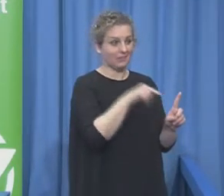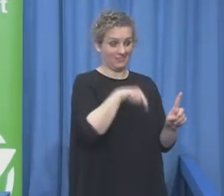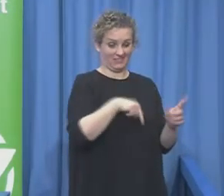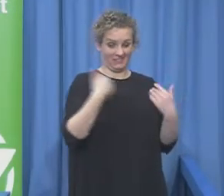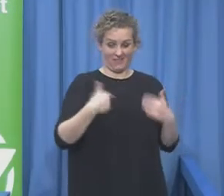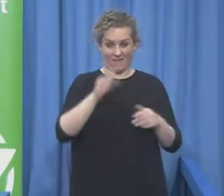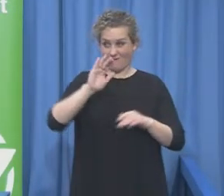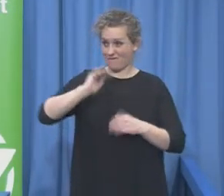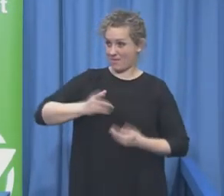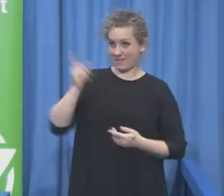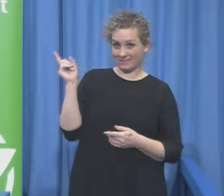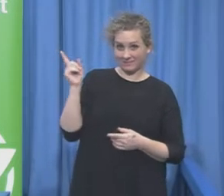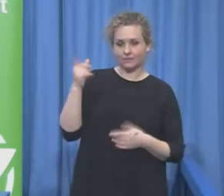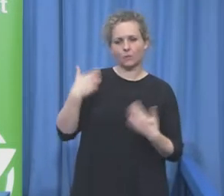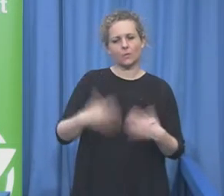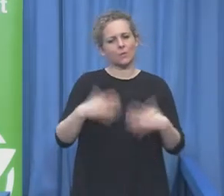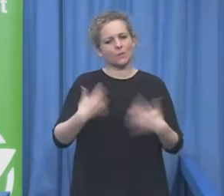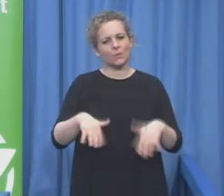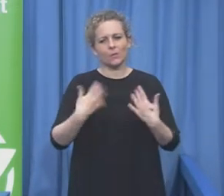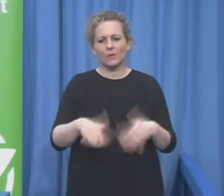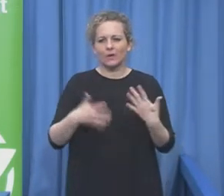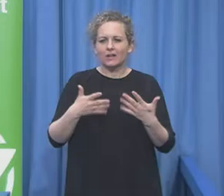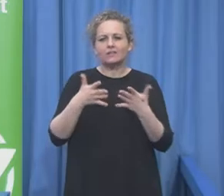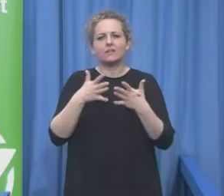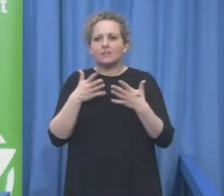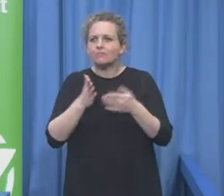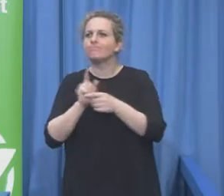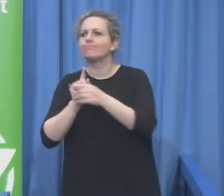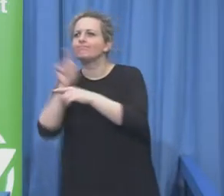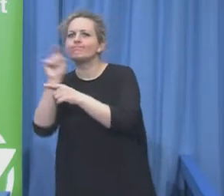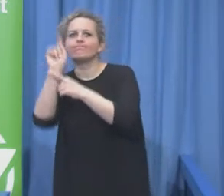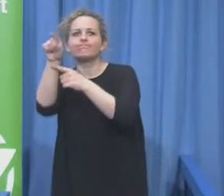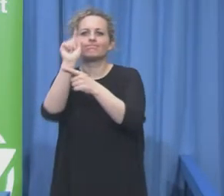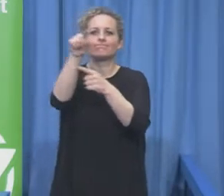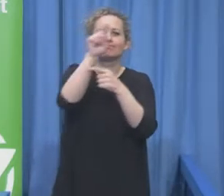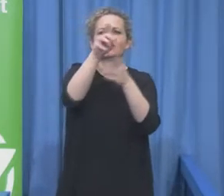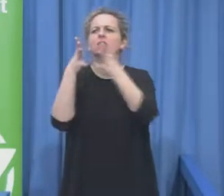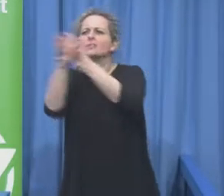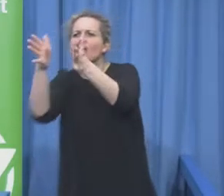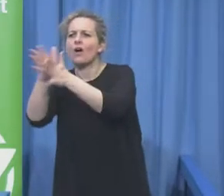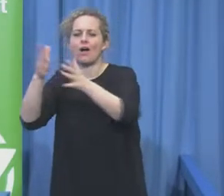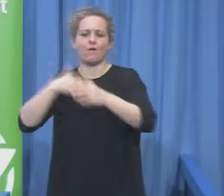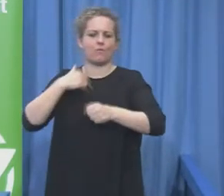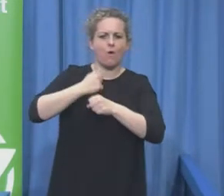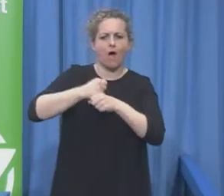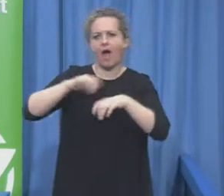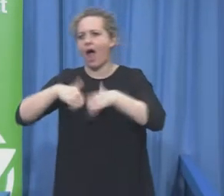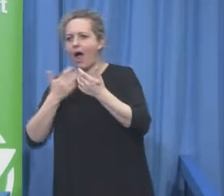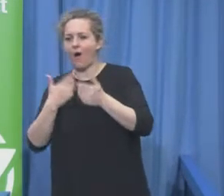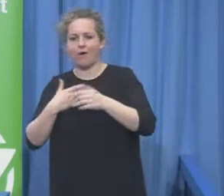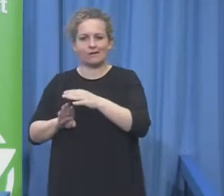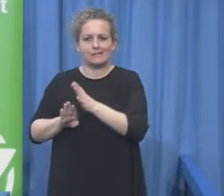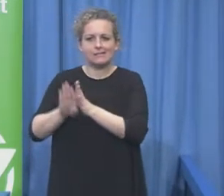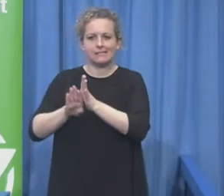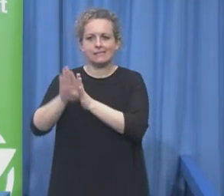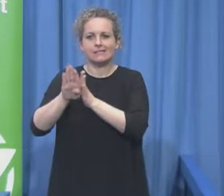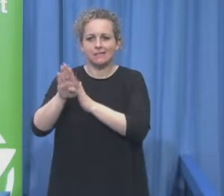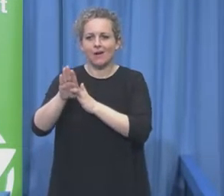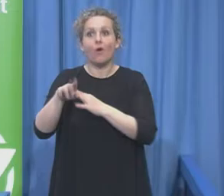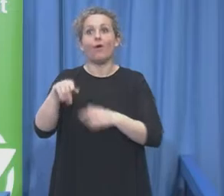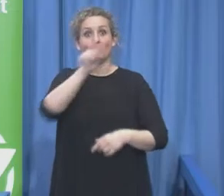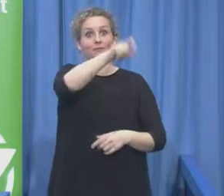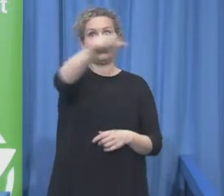us going in this challenging work day in, day out. We have also contributed to a lot of knowledge, and the recent report is with Boston